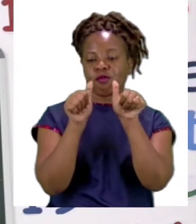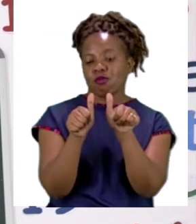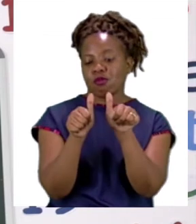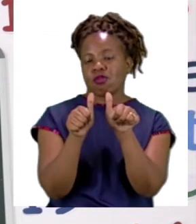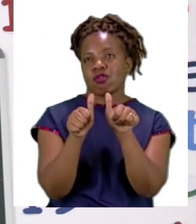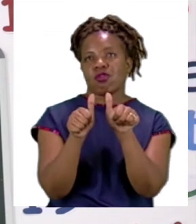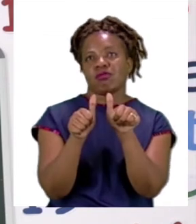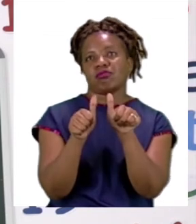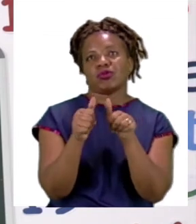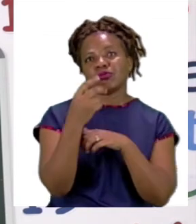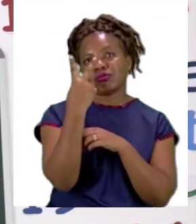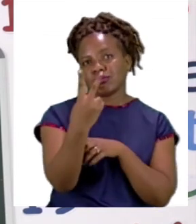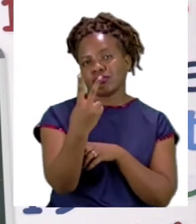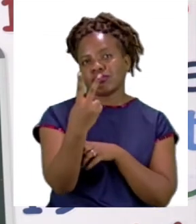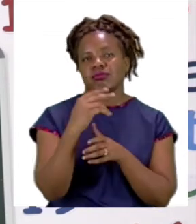answer 2.